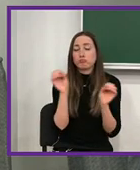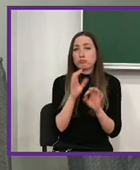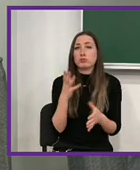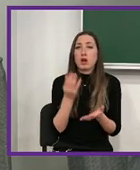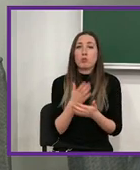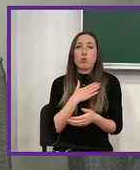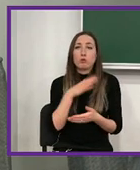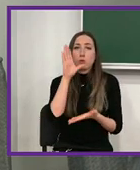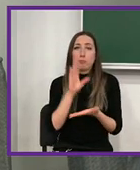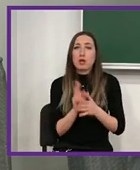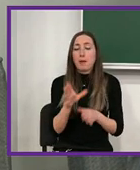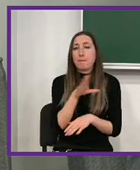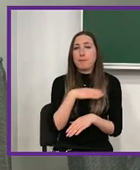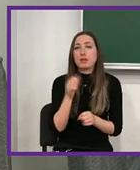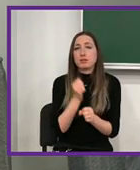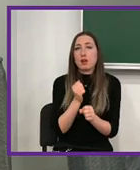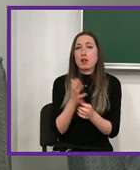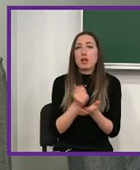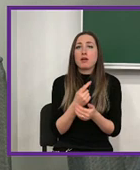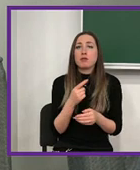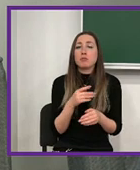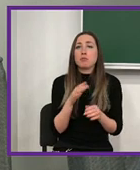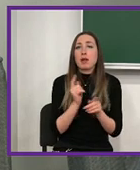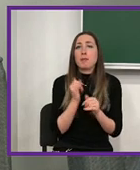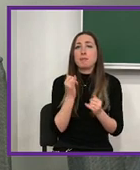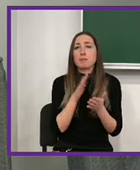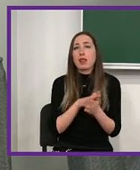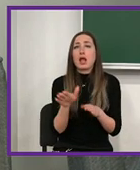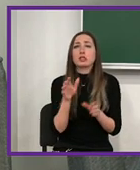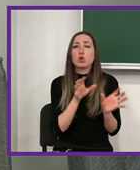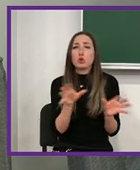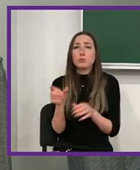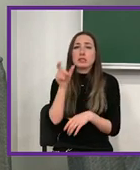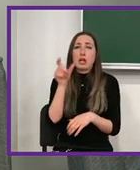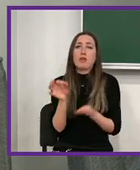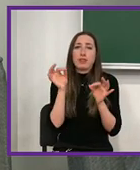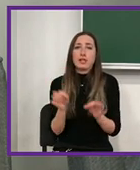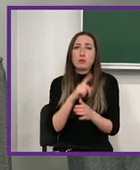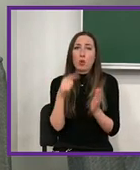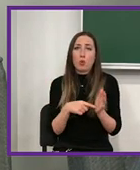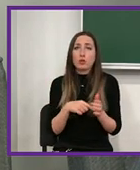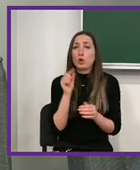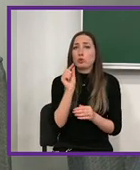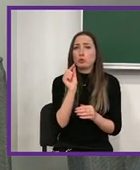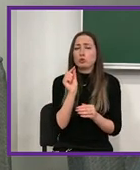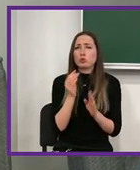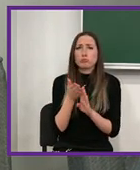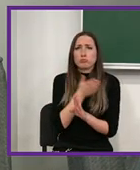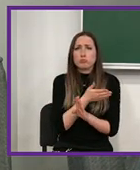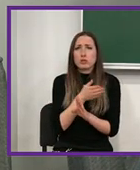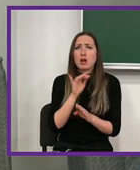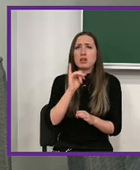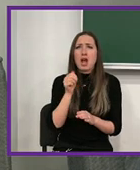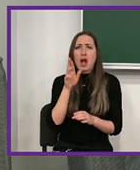due diligence at Yara. So just to give a little context, first, Yara is a global fertilizer